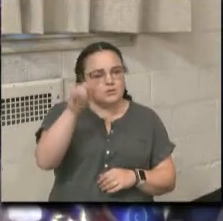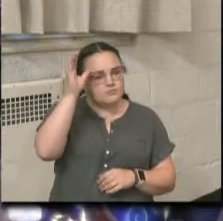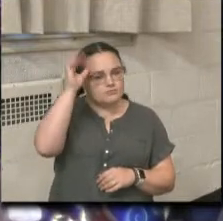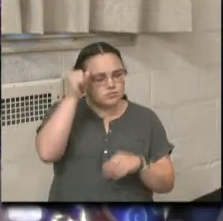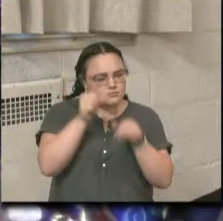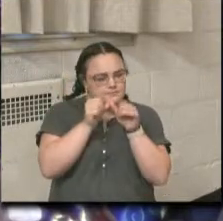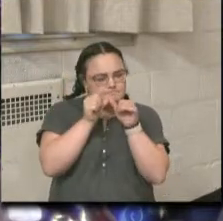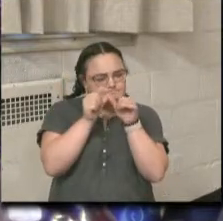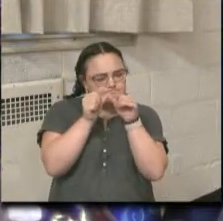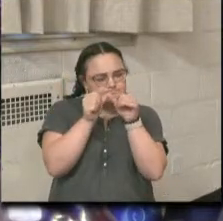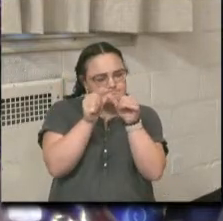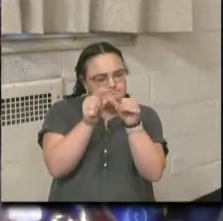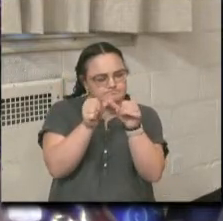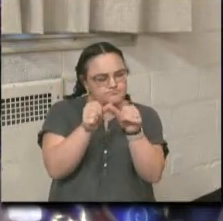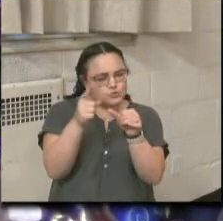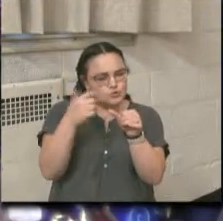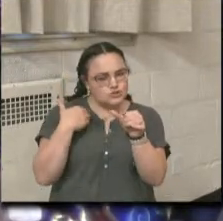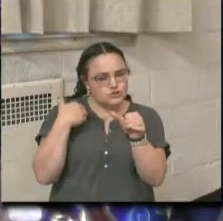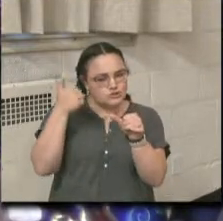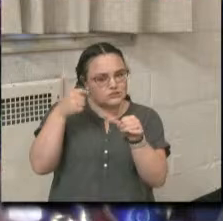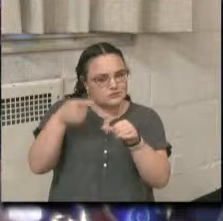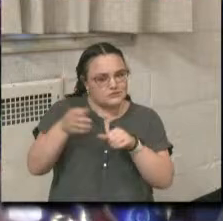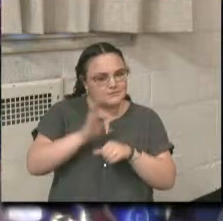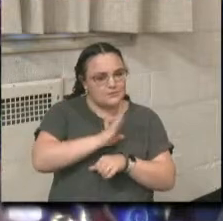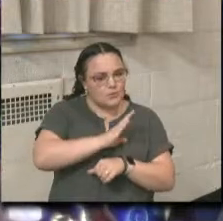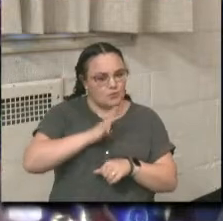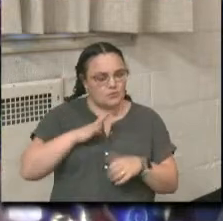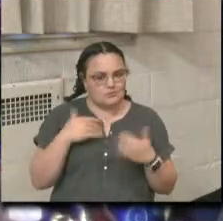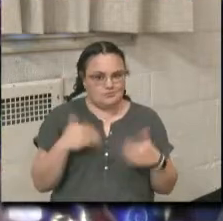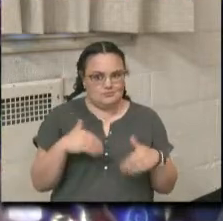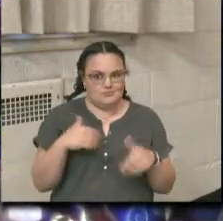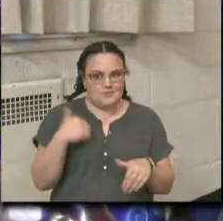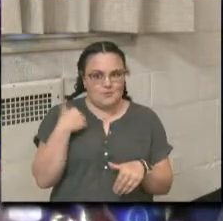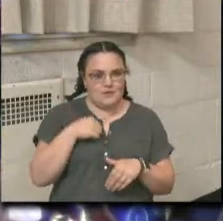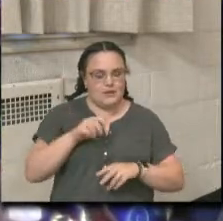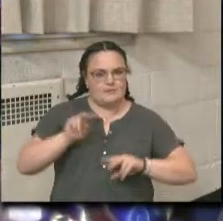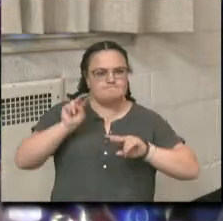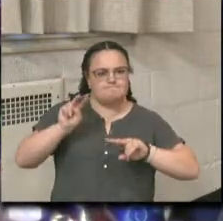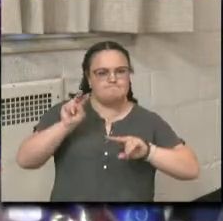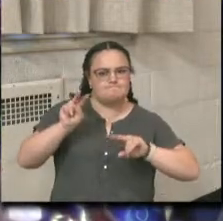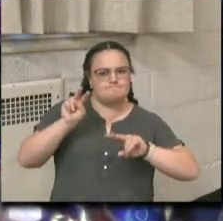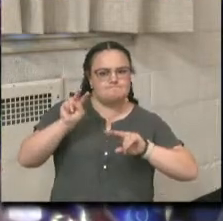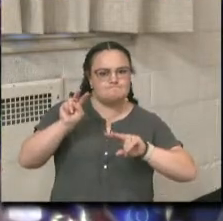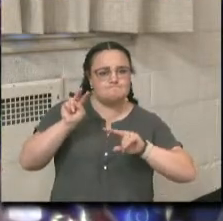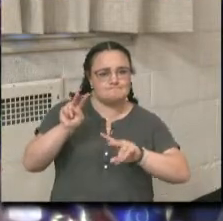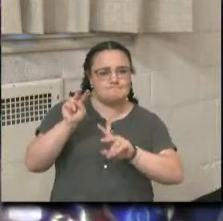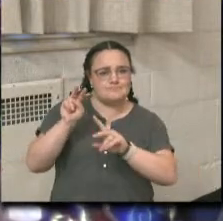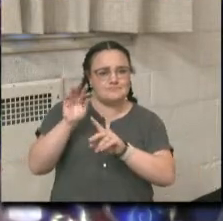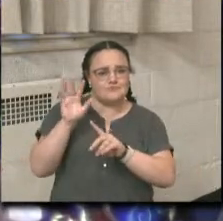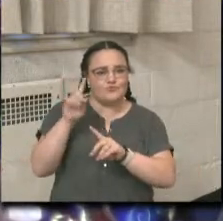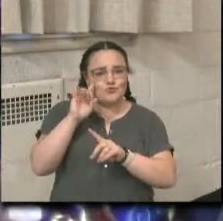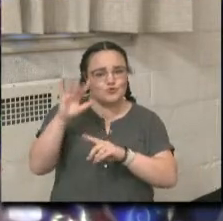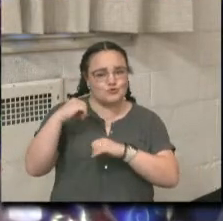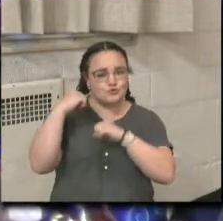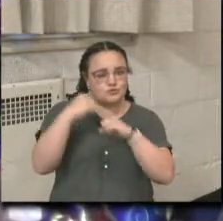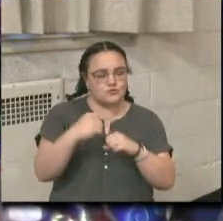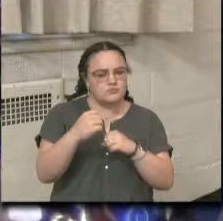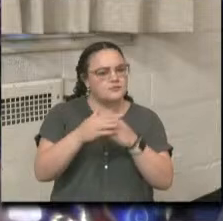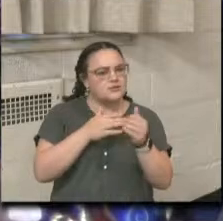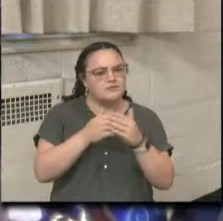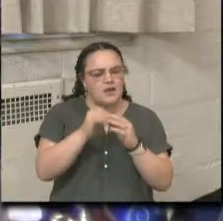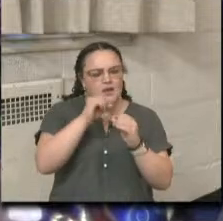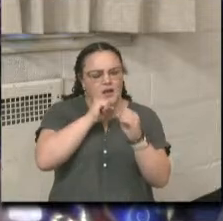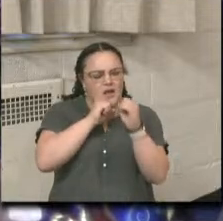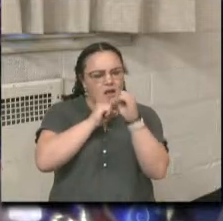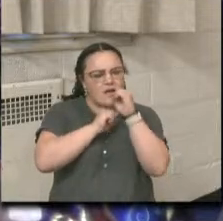resilience as the chair of this board has been a beacon of strength for us all. Despite the challenges, you did your